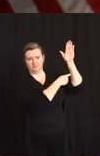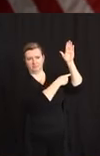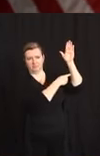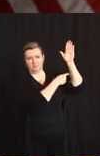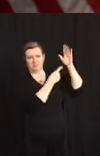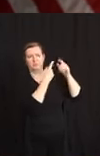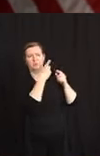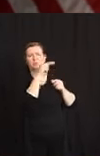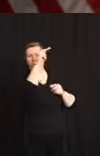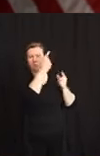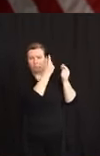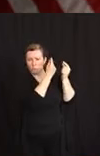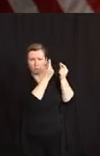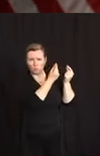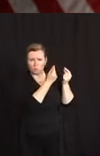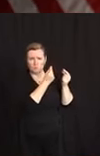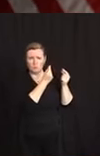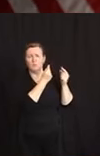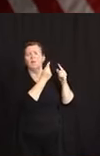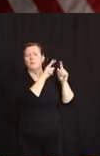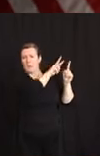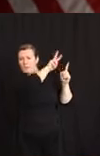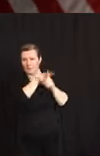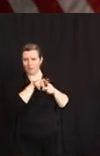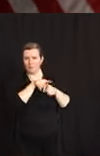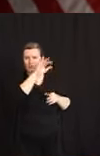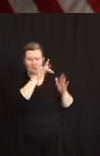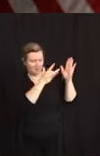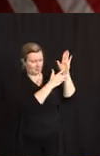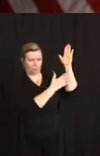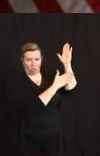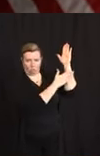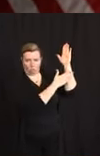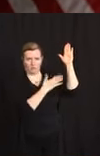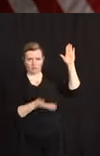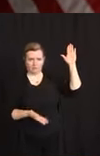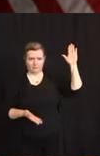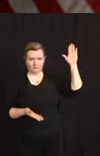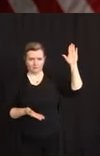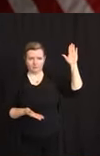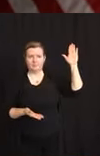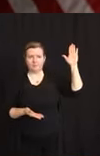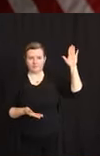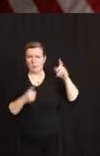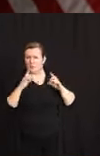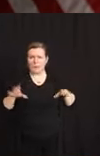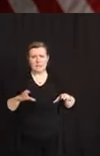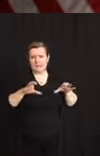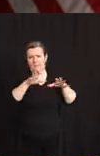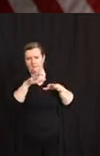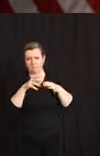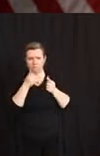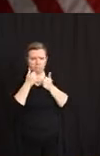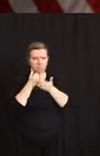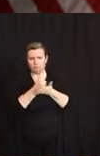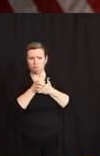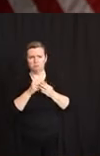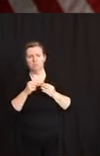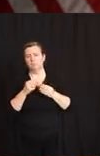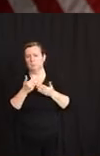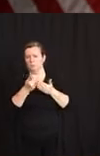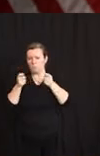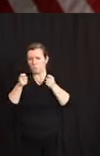we're applying and being as proactive as possible as it migrates. And again, I'll have Christina answer this because she's the epidemiologist,